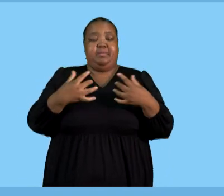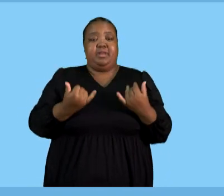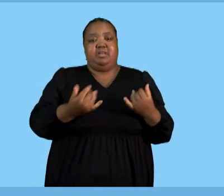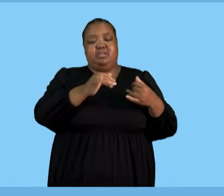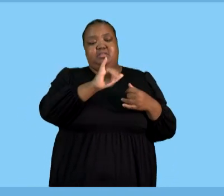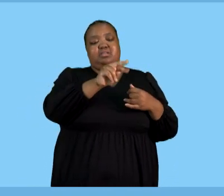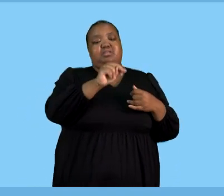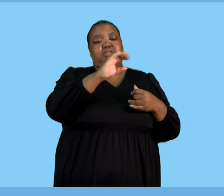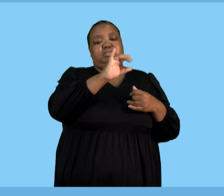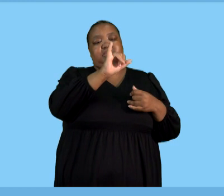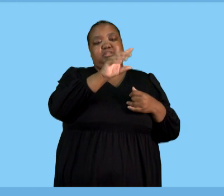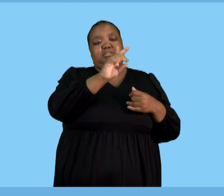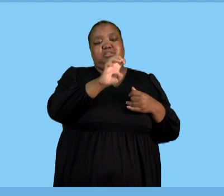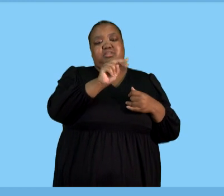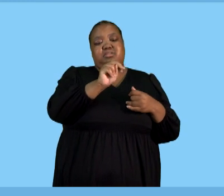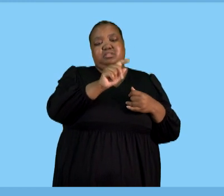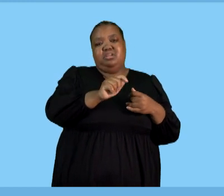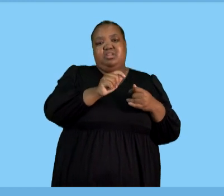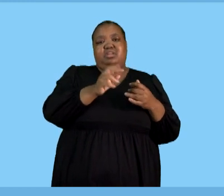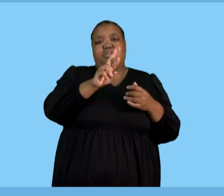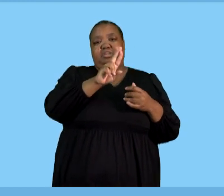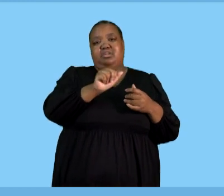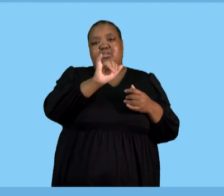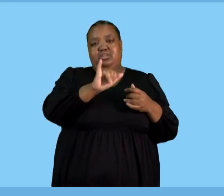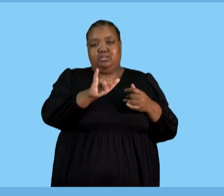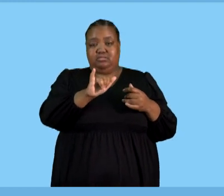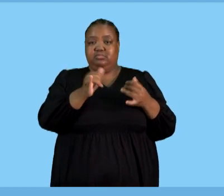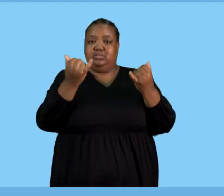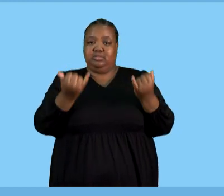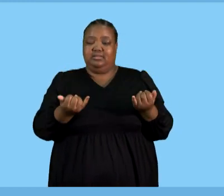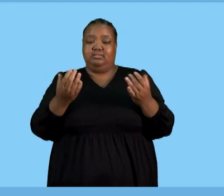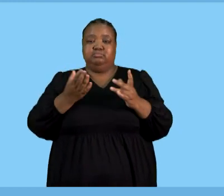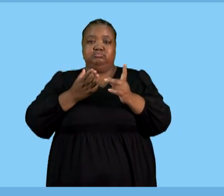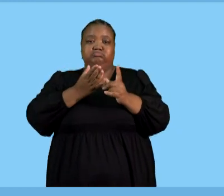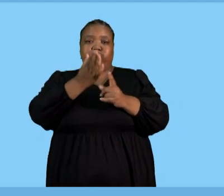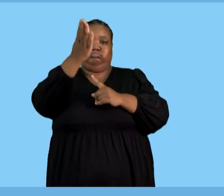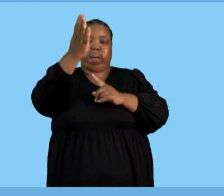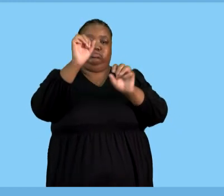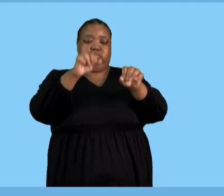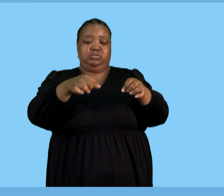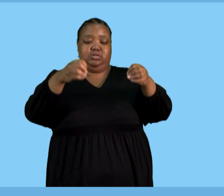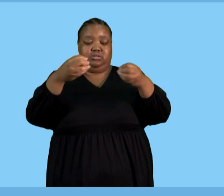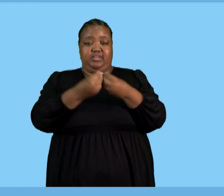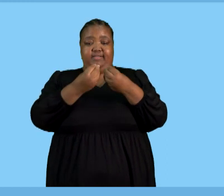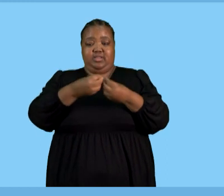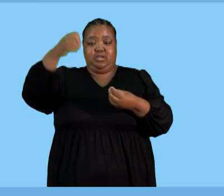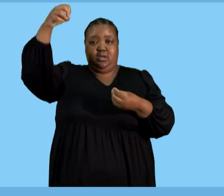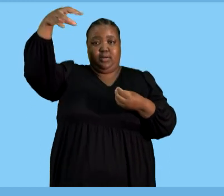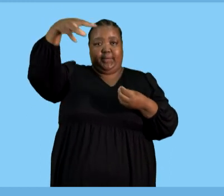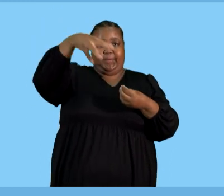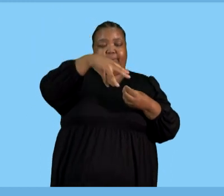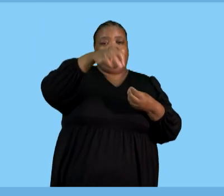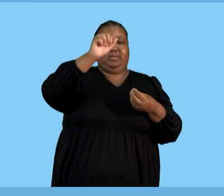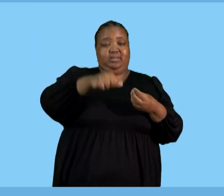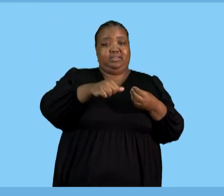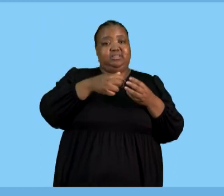our incident ray coming from the source given by the direction strikes the surface and then is going to be reflected off the